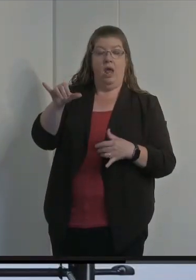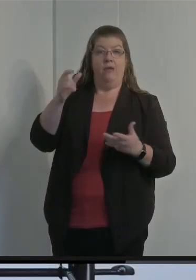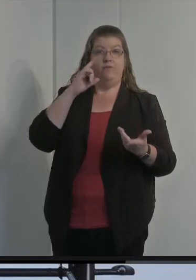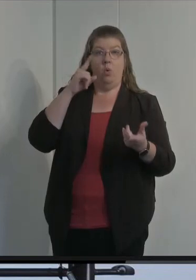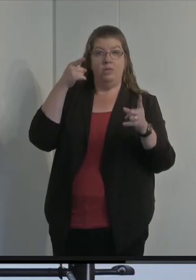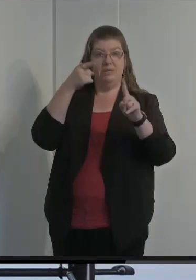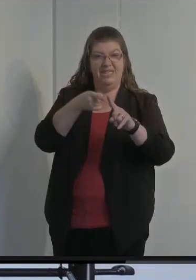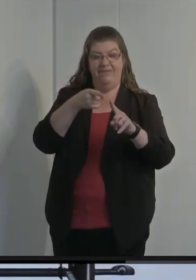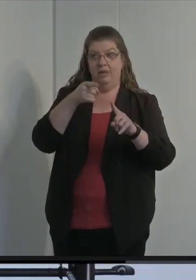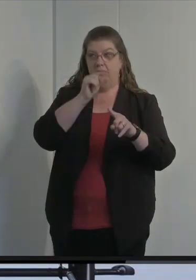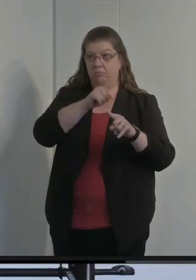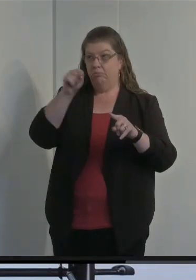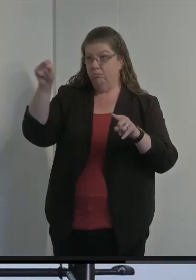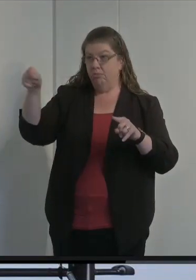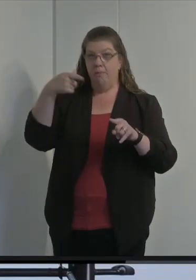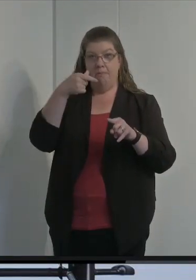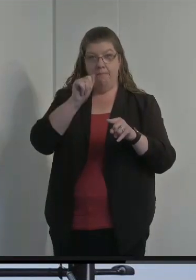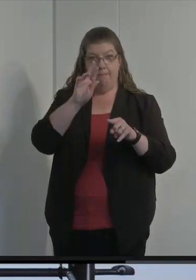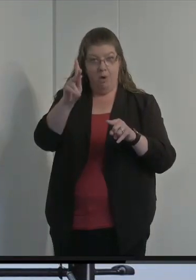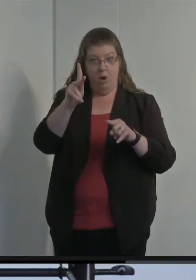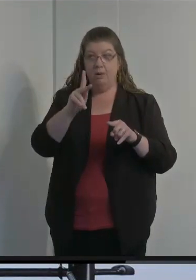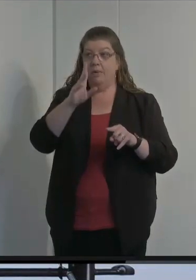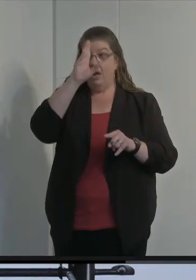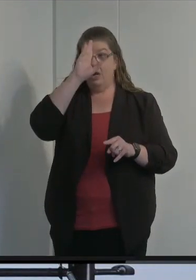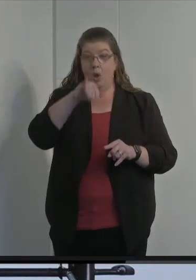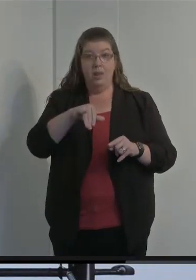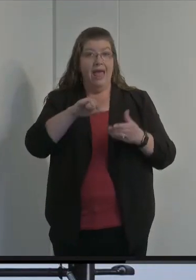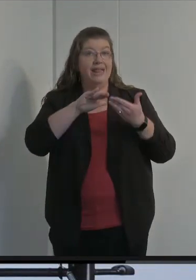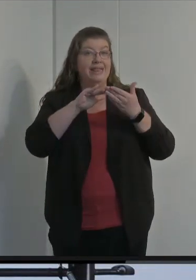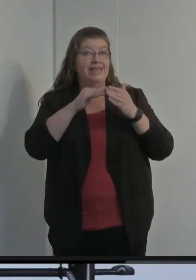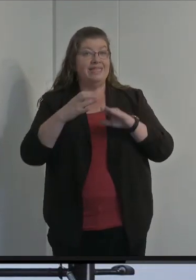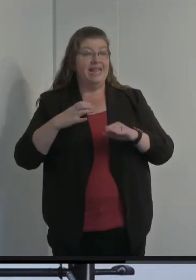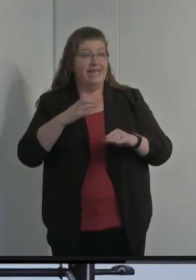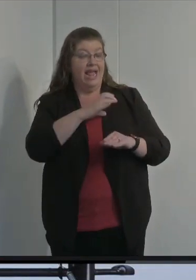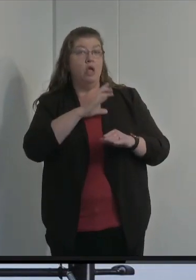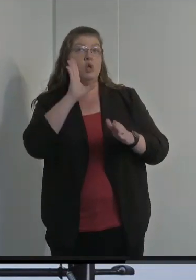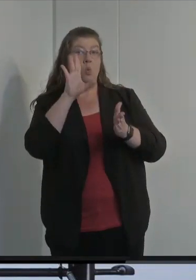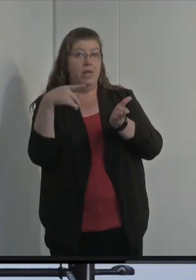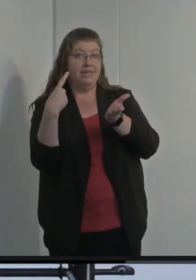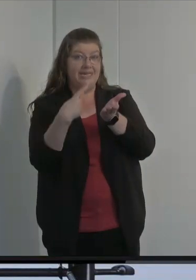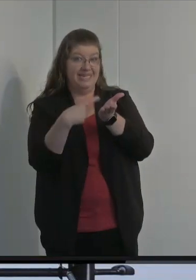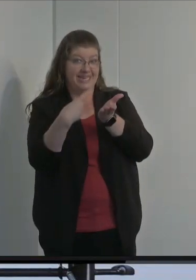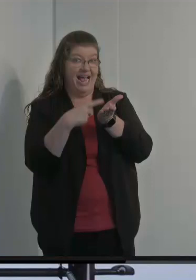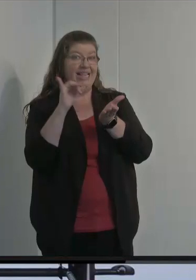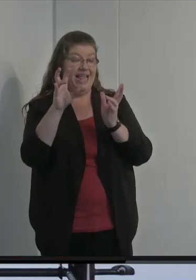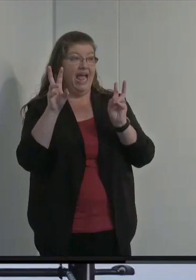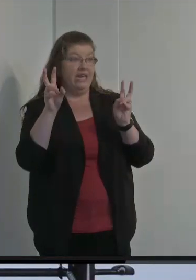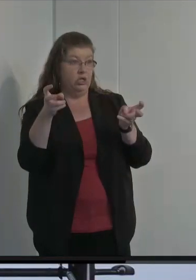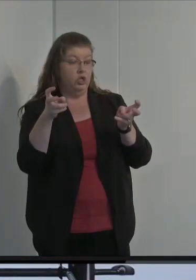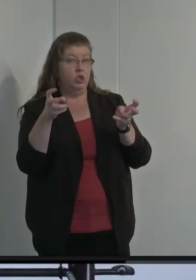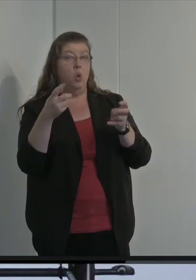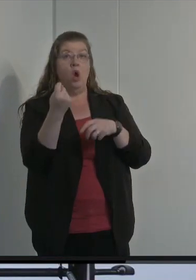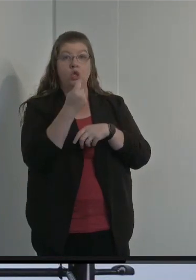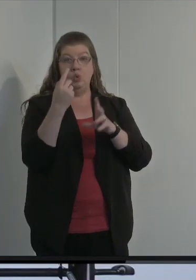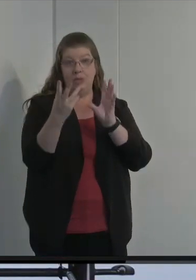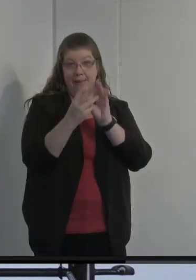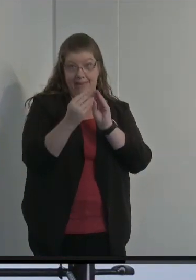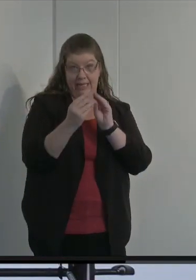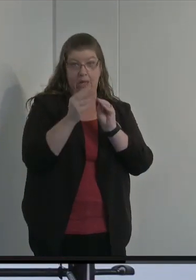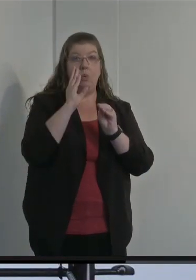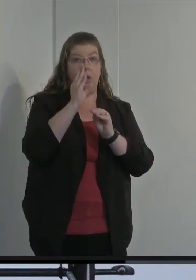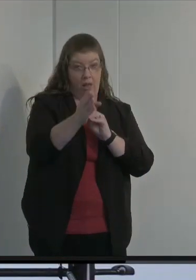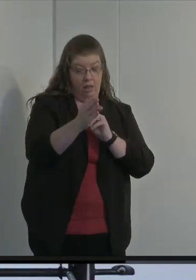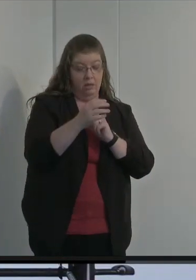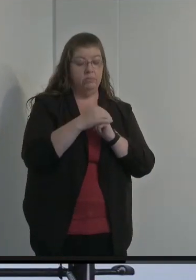specific parks. I do know that the city council is going to be discussing those issues on the Tuesday meeting,